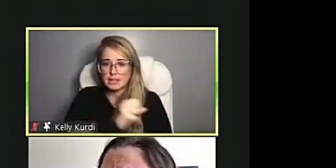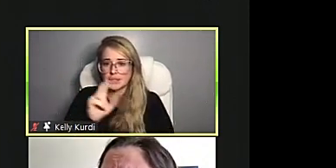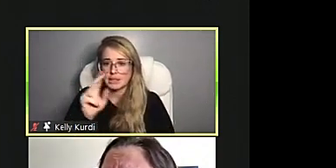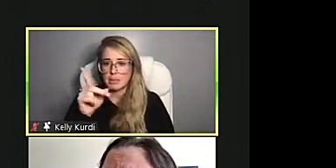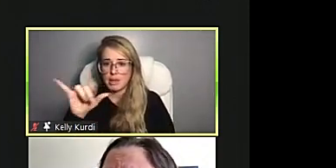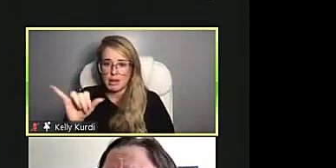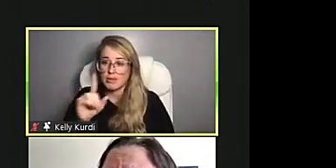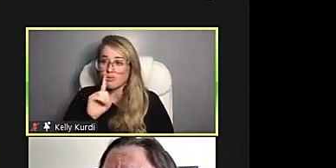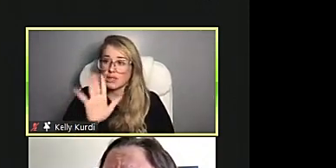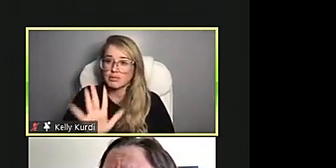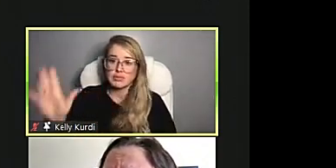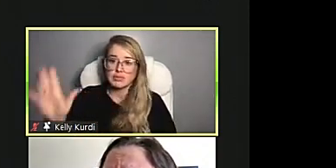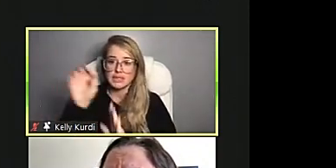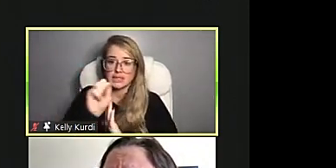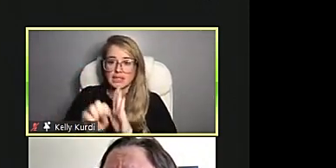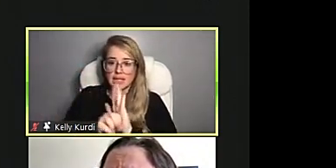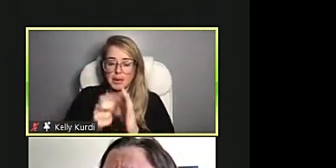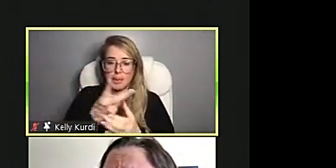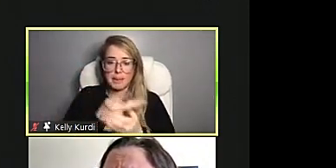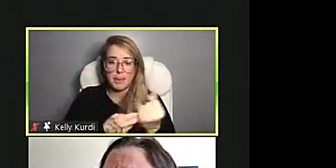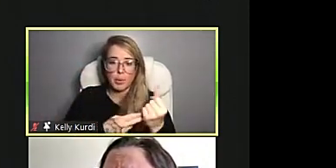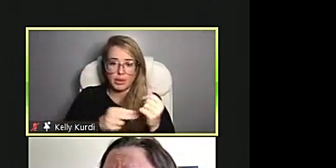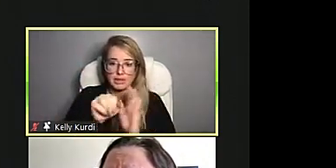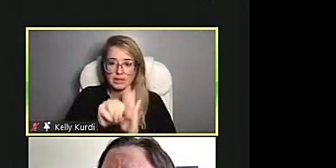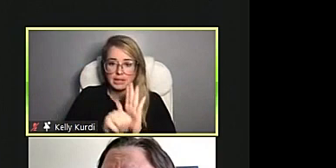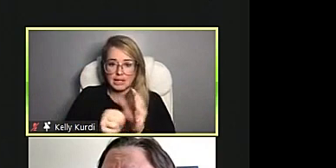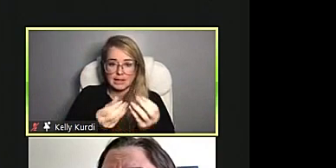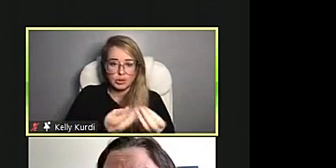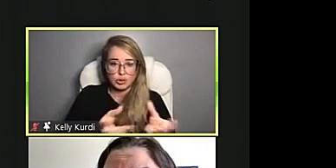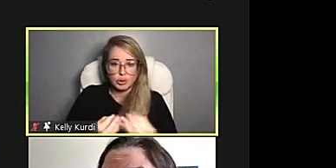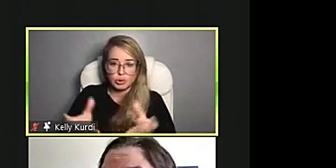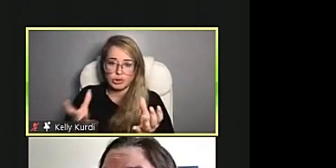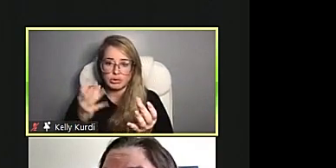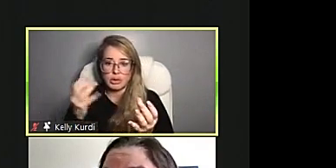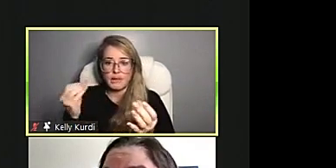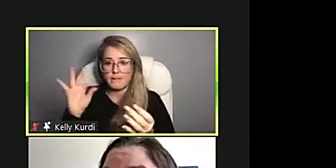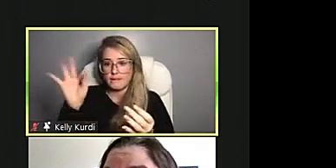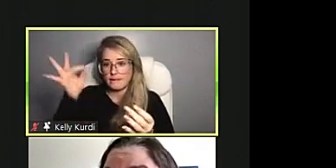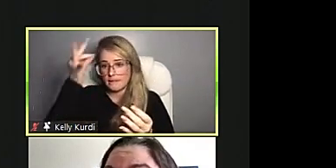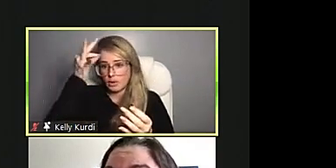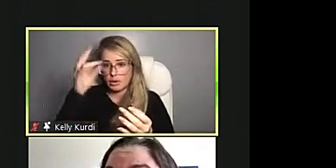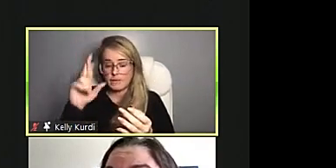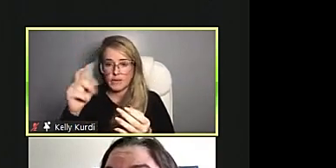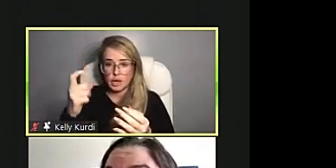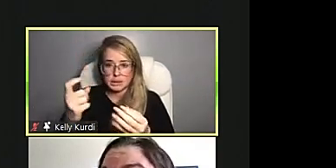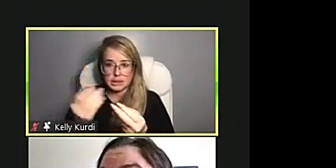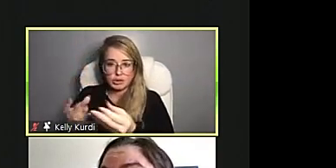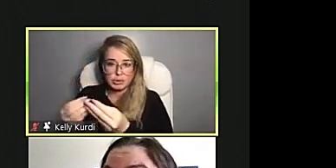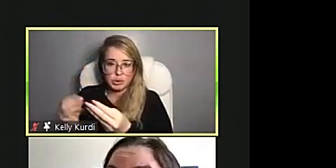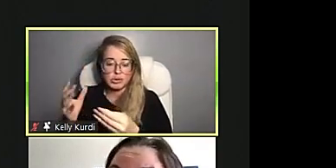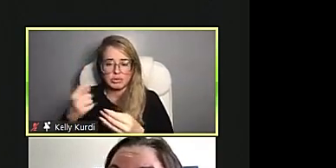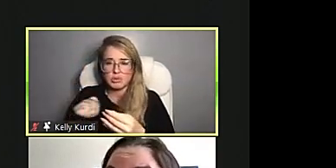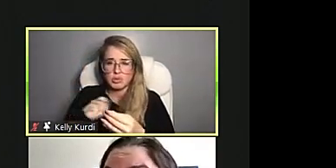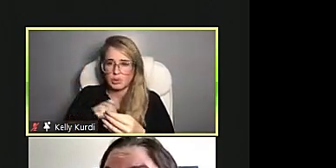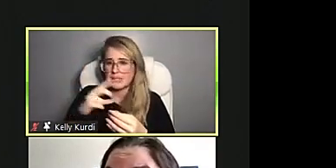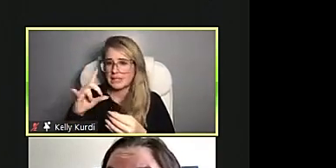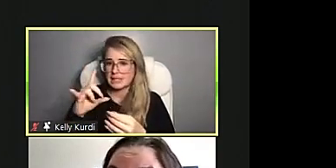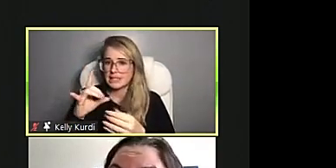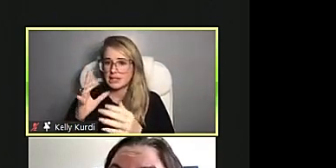the state, both through our state distribution channel and the federal pharmacy distribution channel, we've ordered